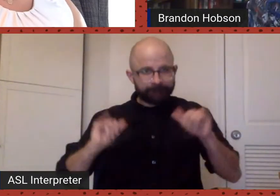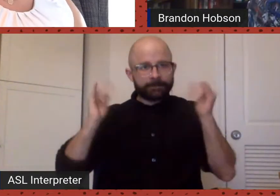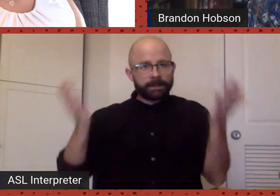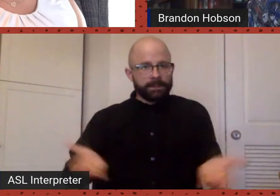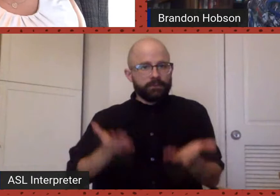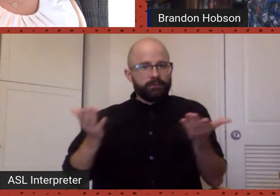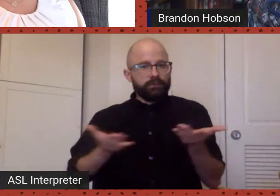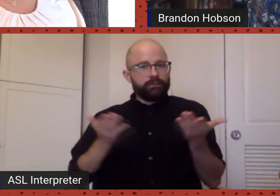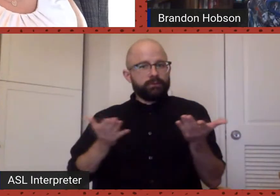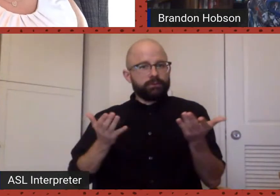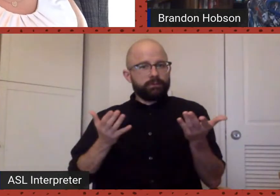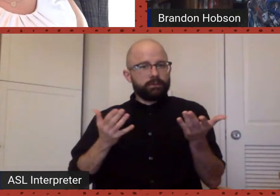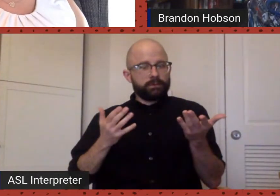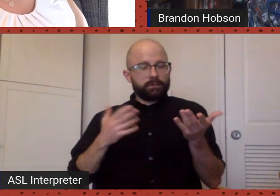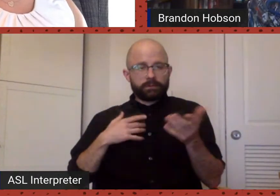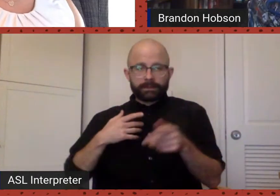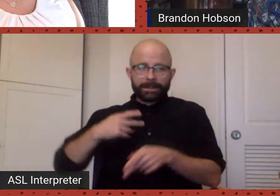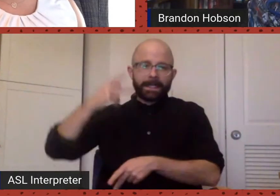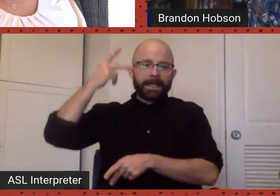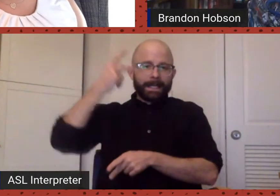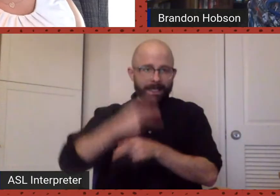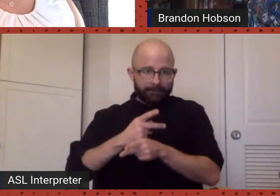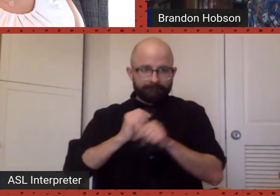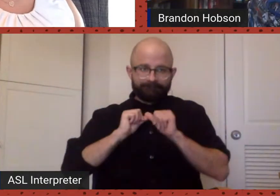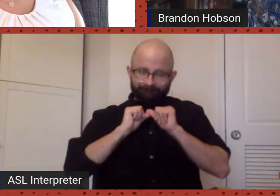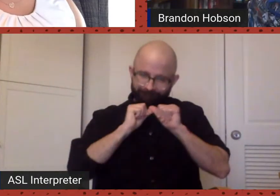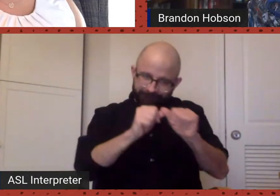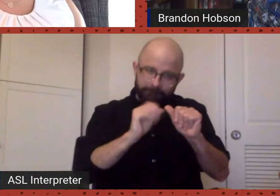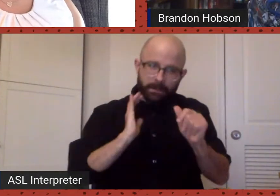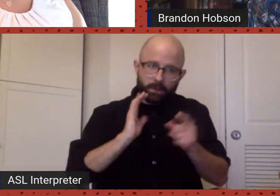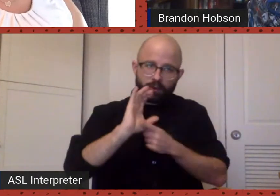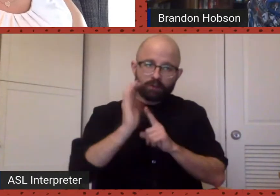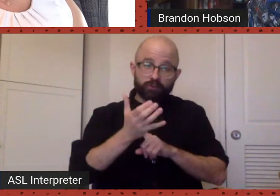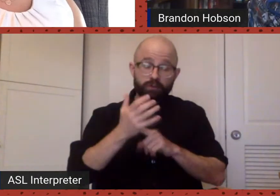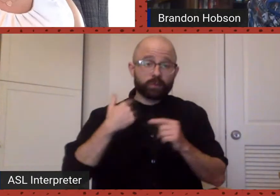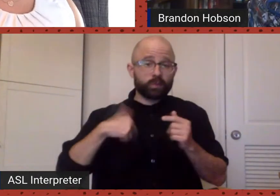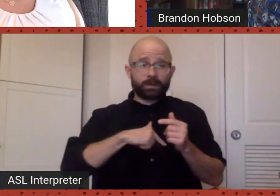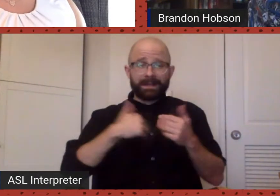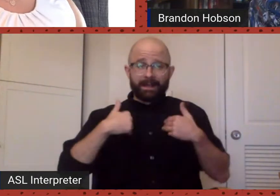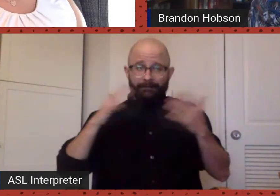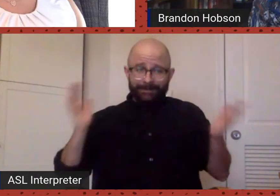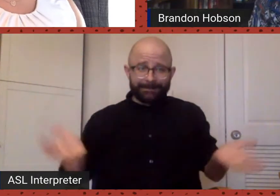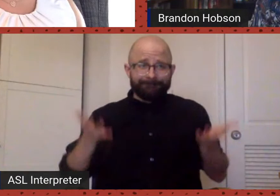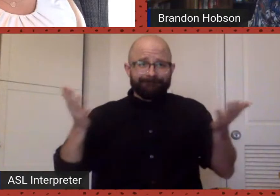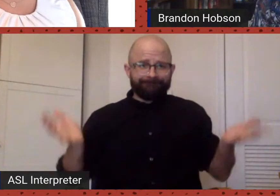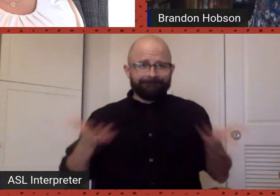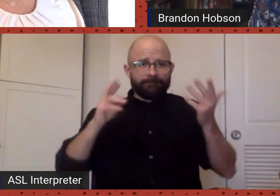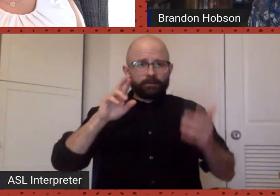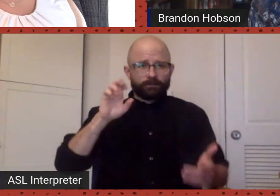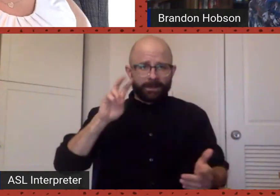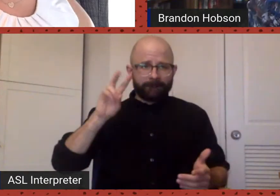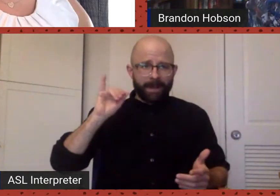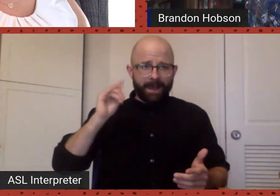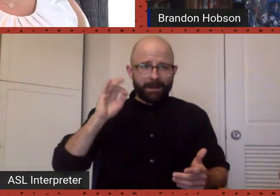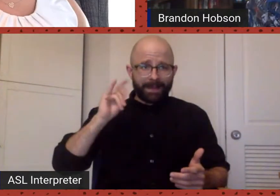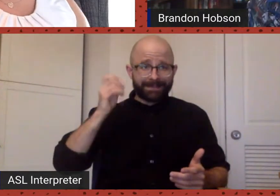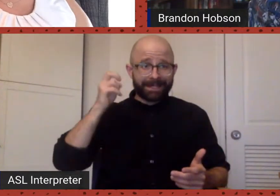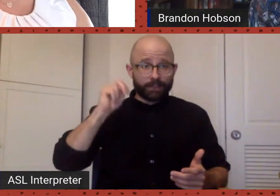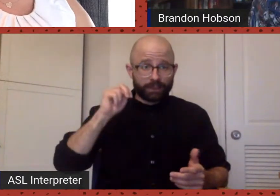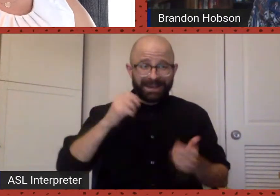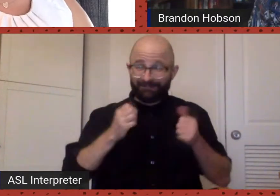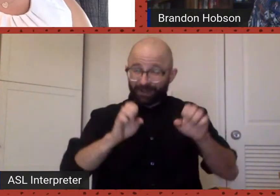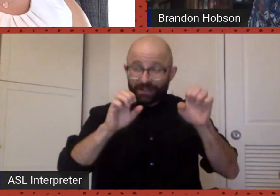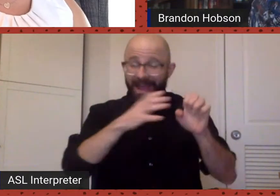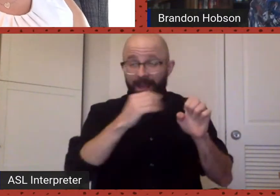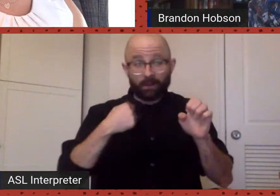and we maintain our culture, and we have revitalization efforts, and we have more, in some cases,